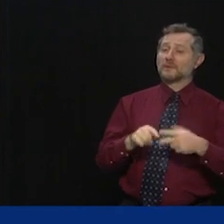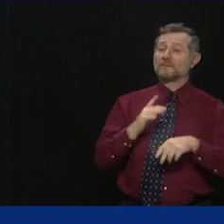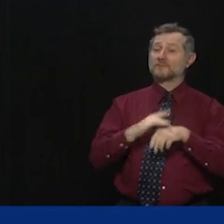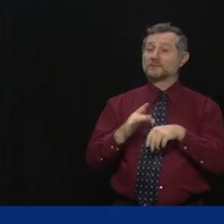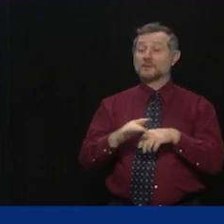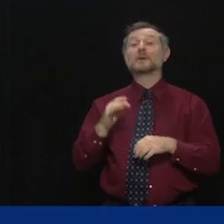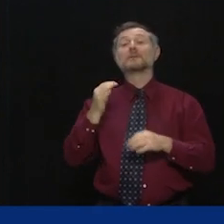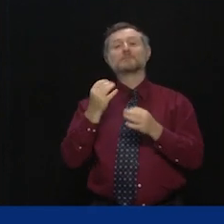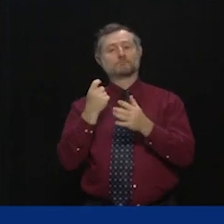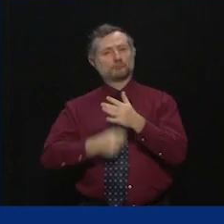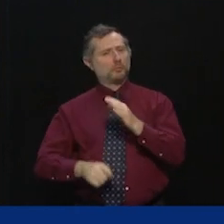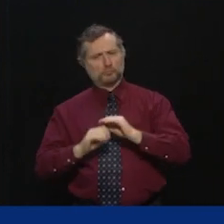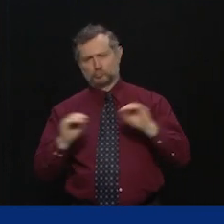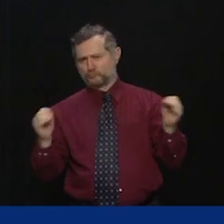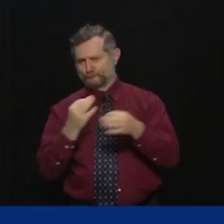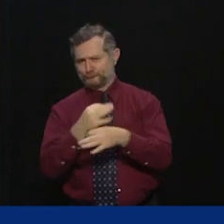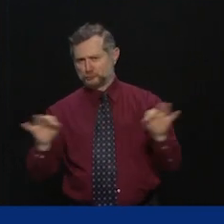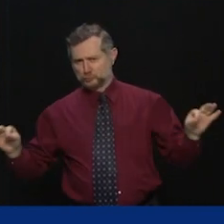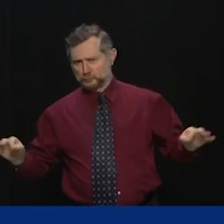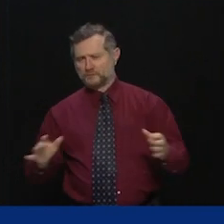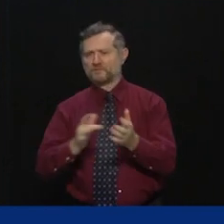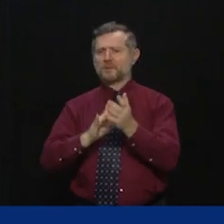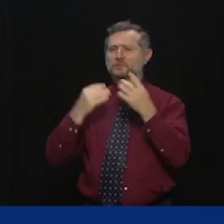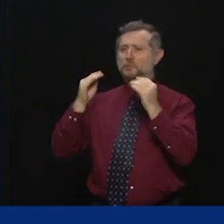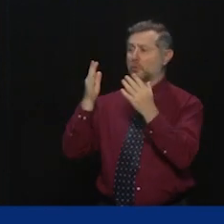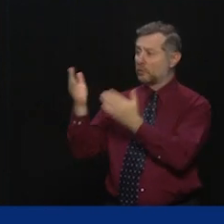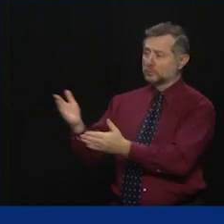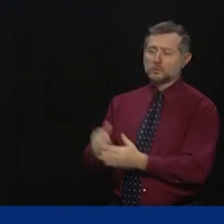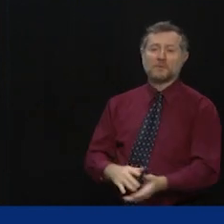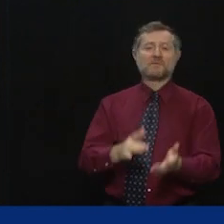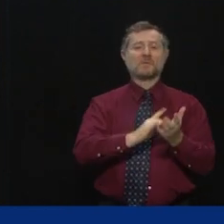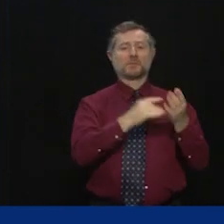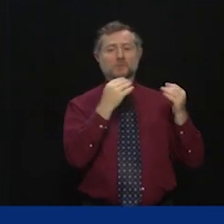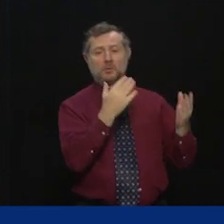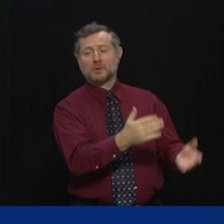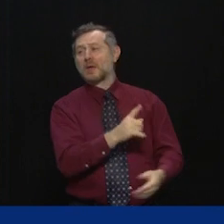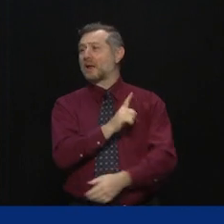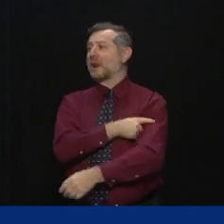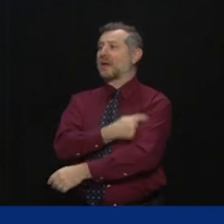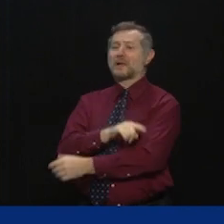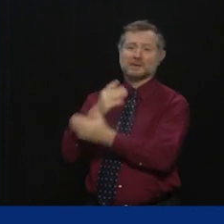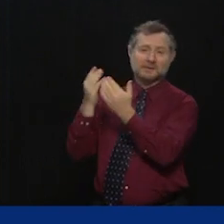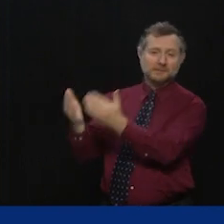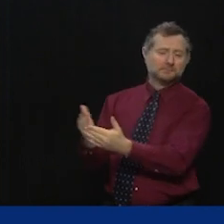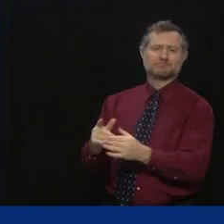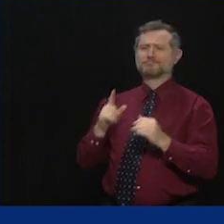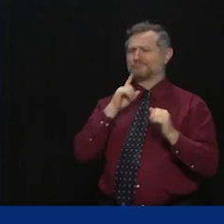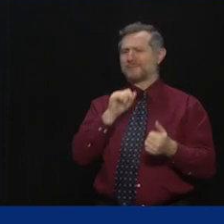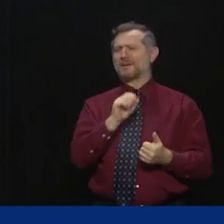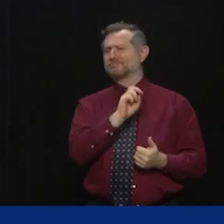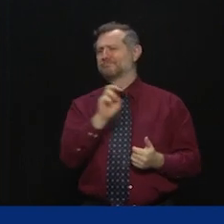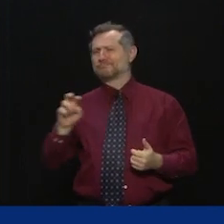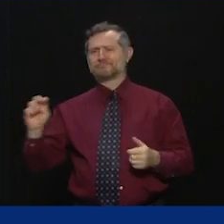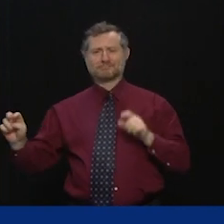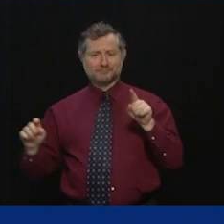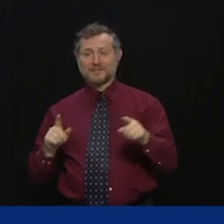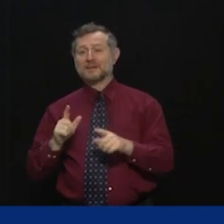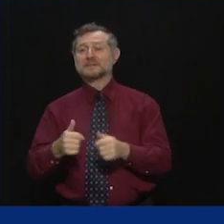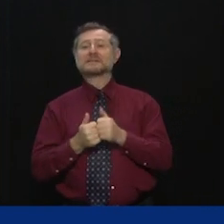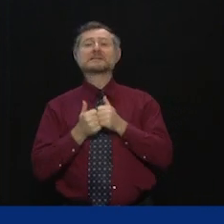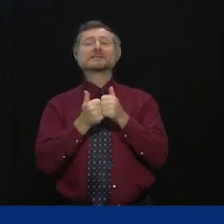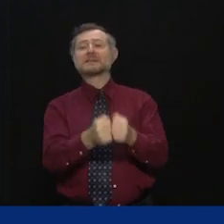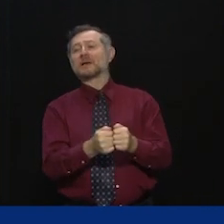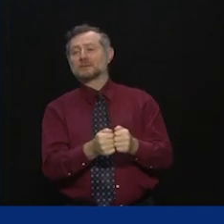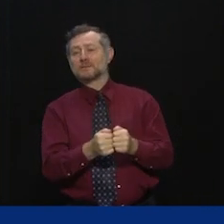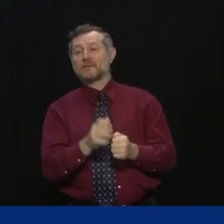your pharmacies, your doctor's offices, clinics, and locations all over the site. So all you have to do is text your zip code to get